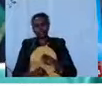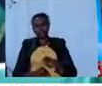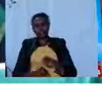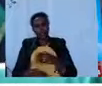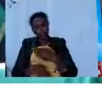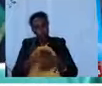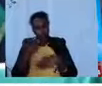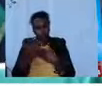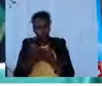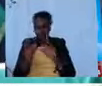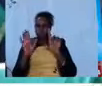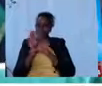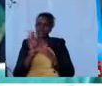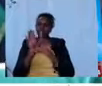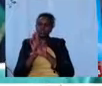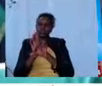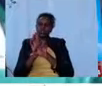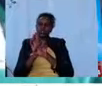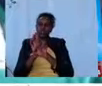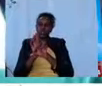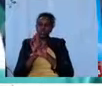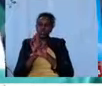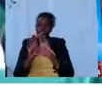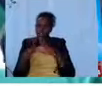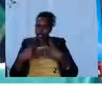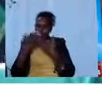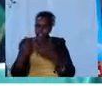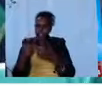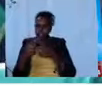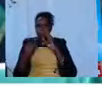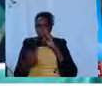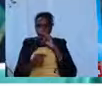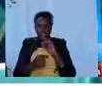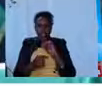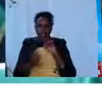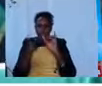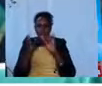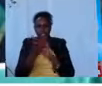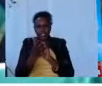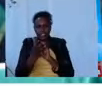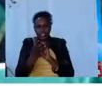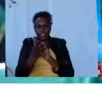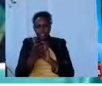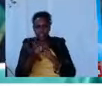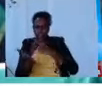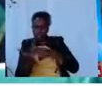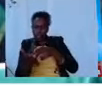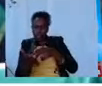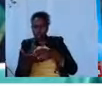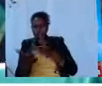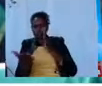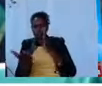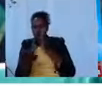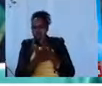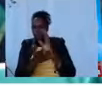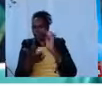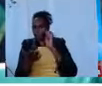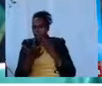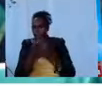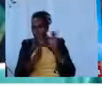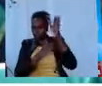all those laws were given to them so that they may walk in accordance to the will of